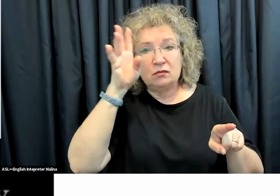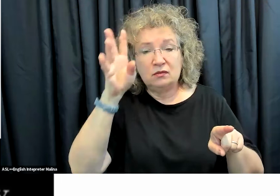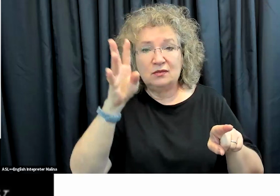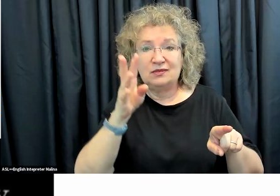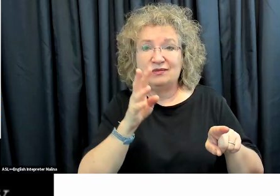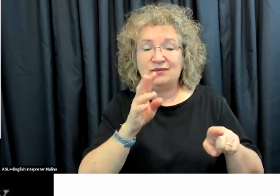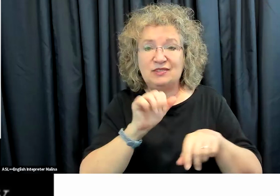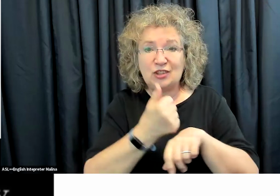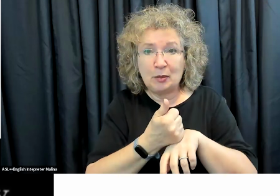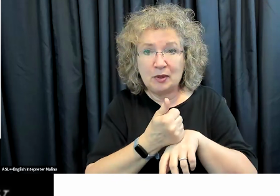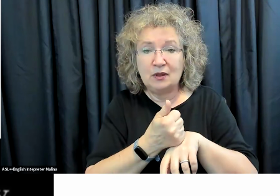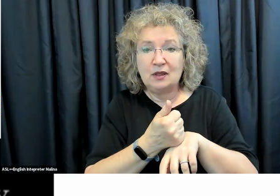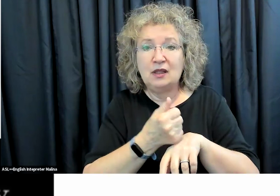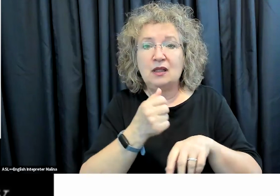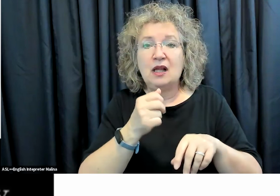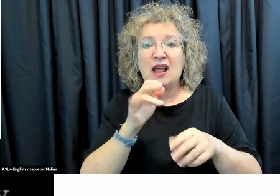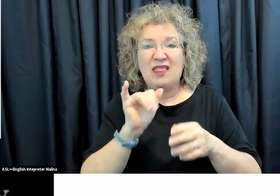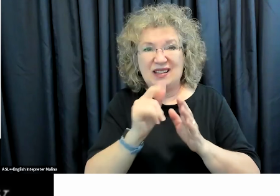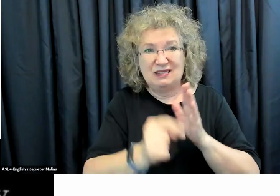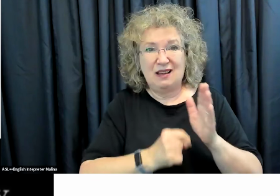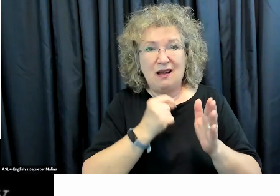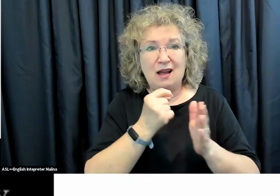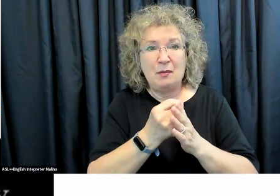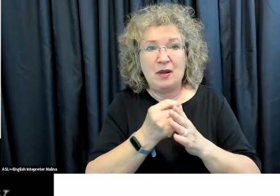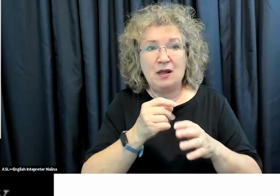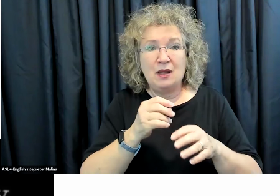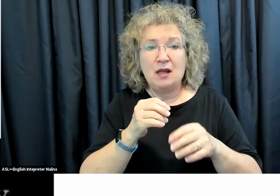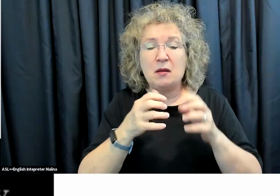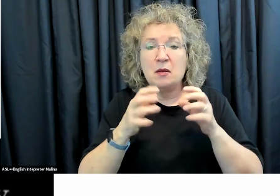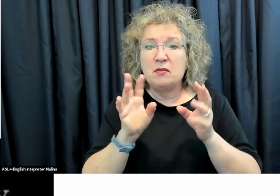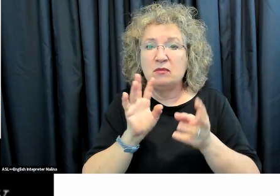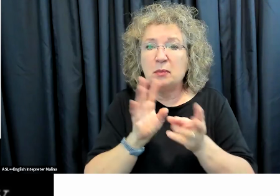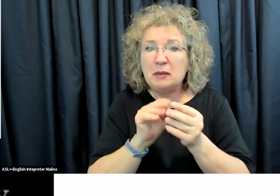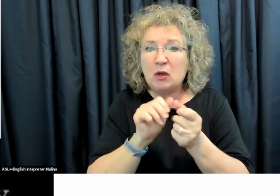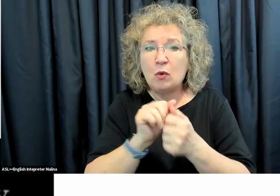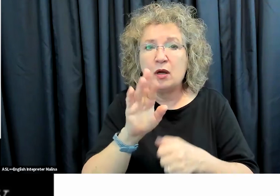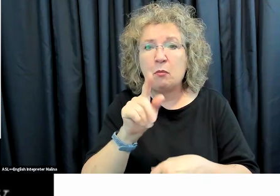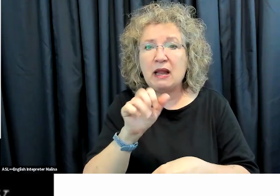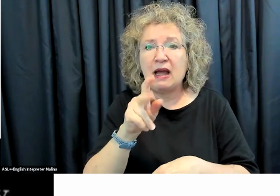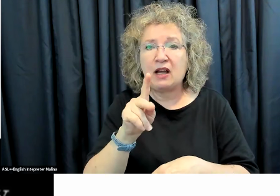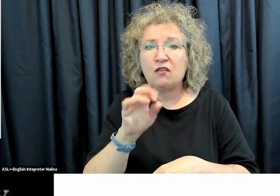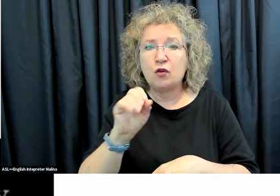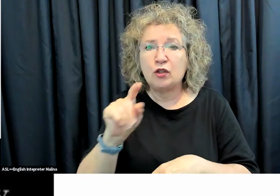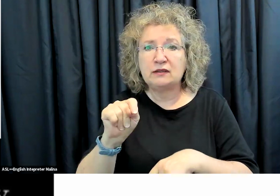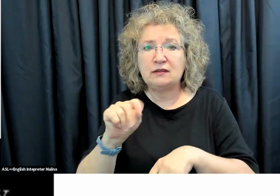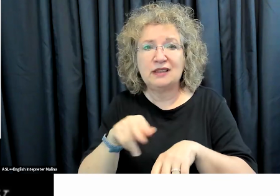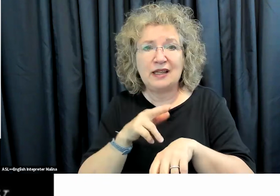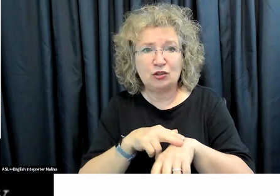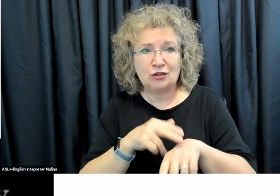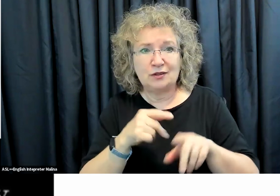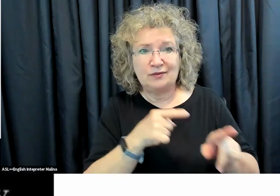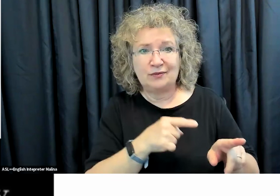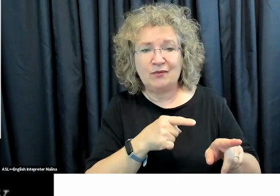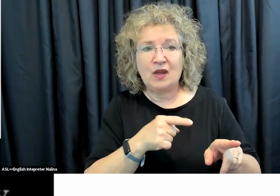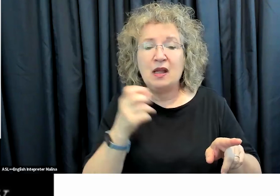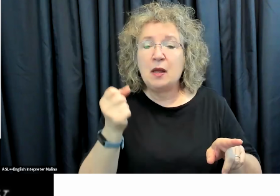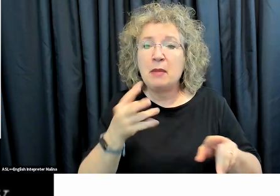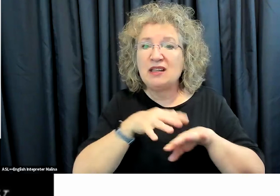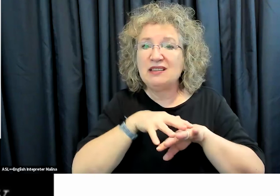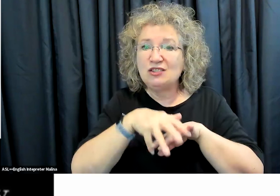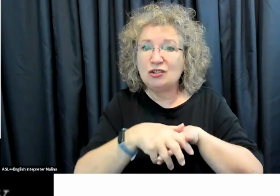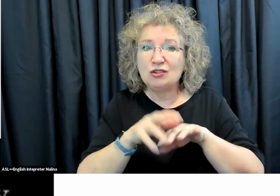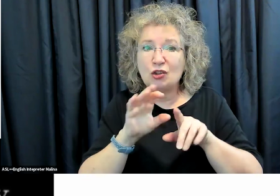many Indigenous cultures, community is a structure that meets people's needs and is inclusive of mental well-being, mental